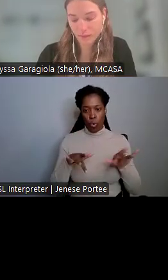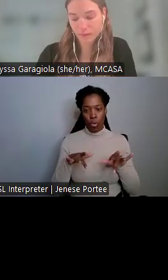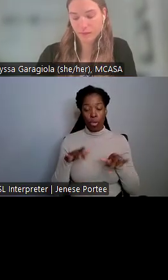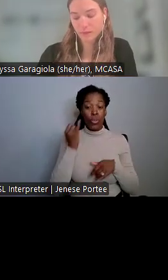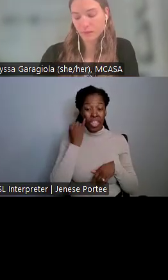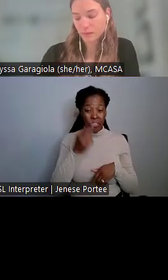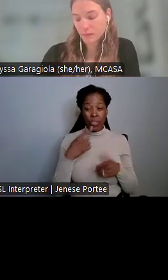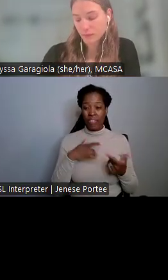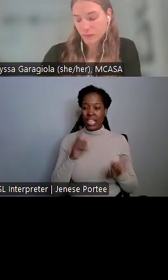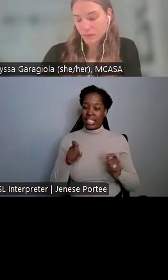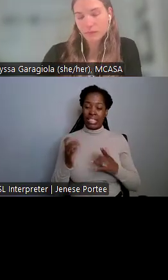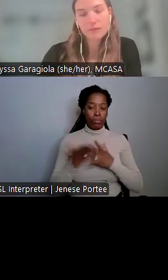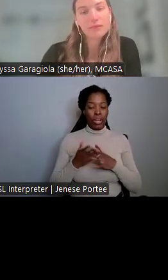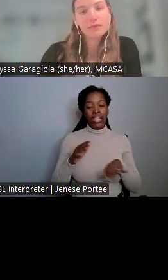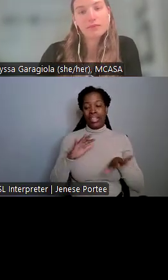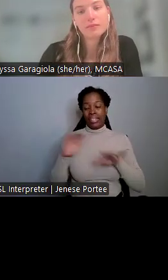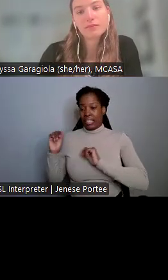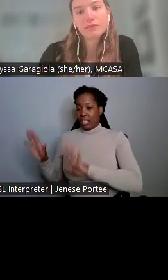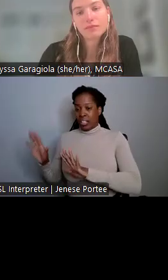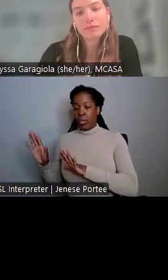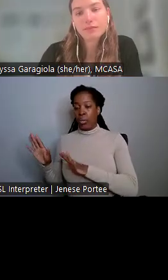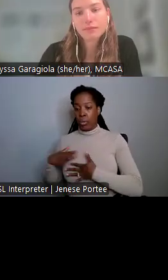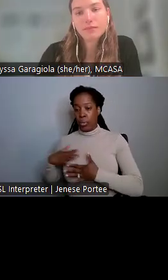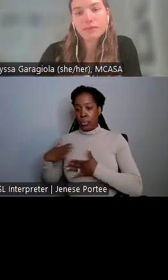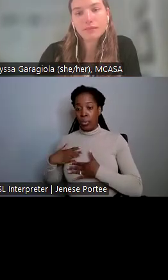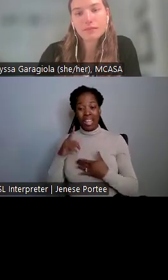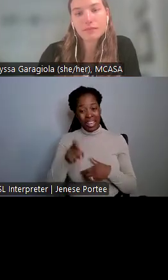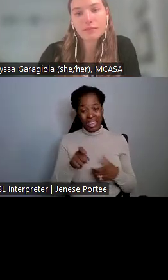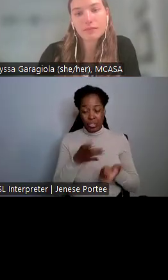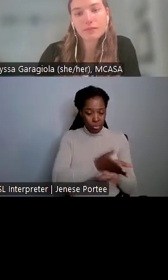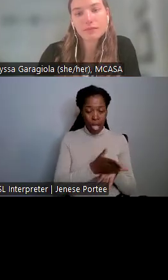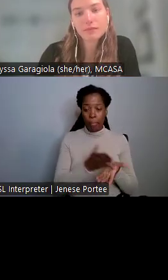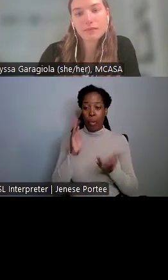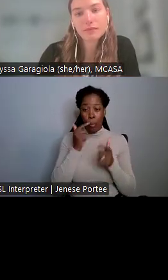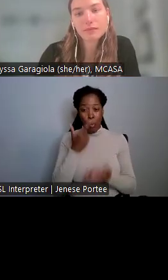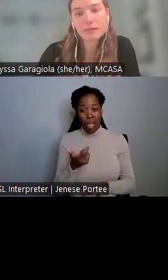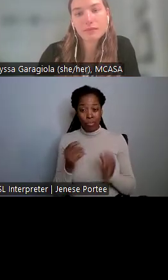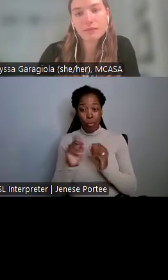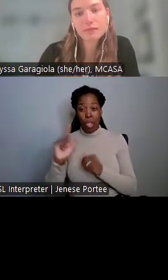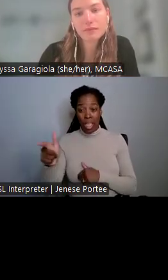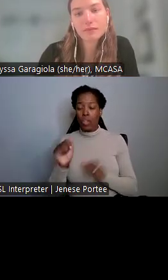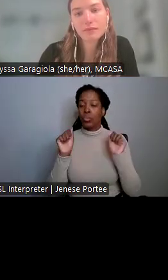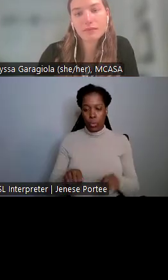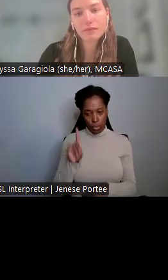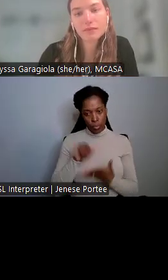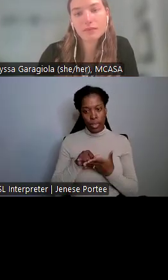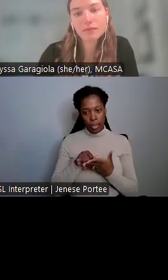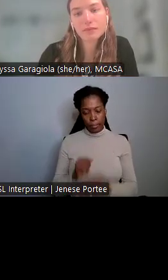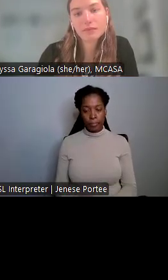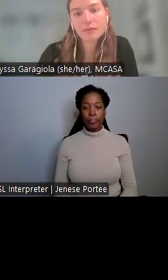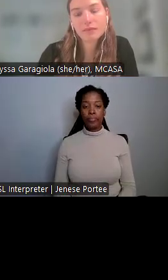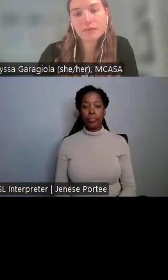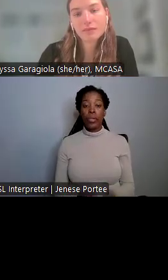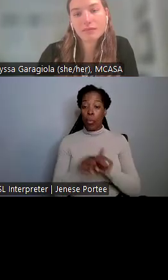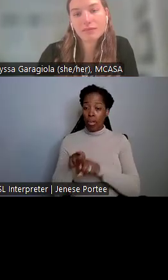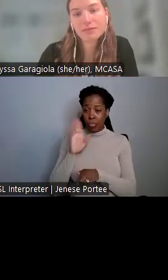finish the session later, you will be able to do that. We're also going to have several points in the presentation where we're going to